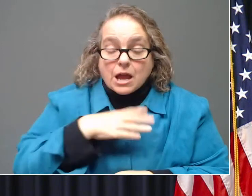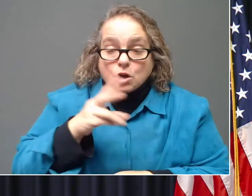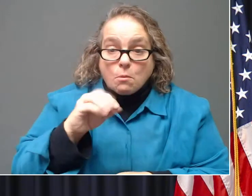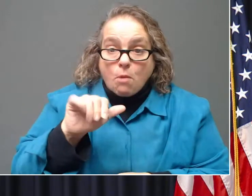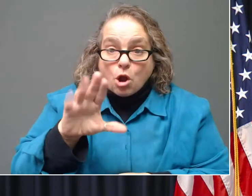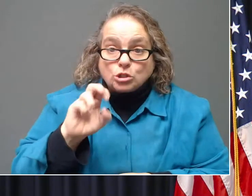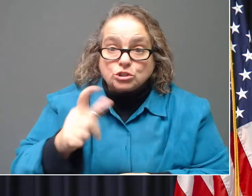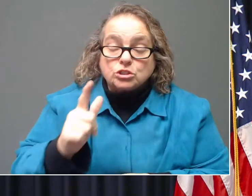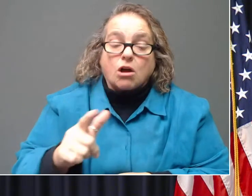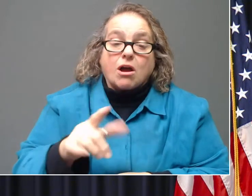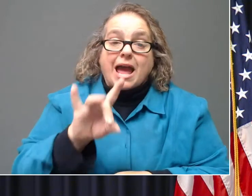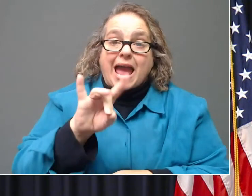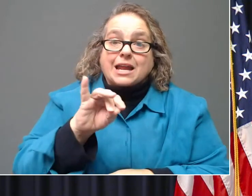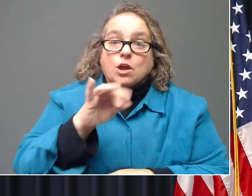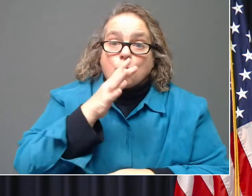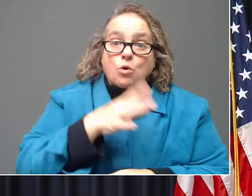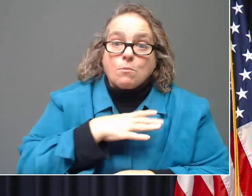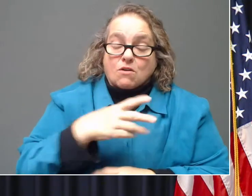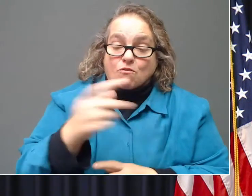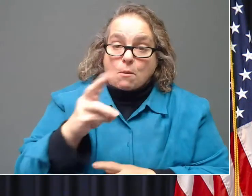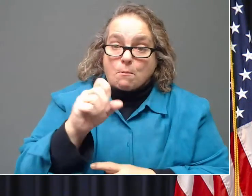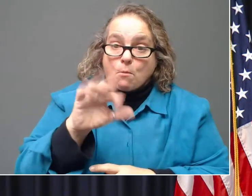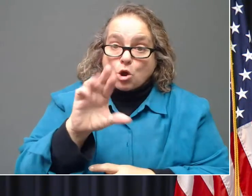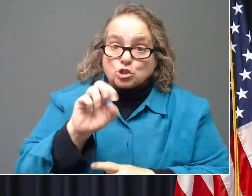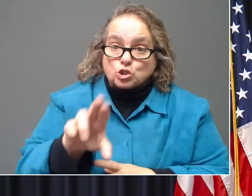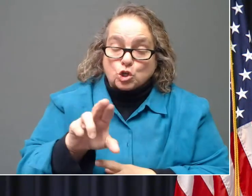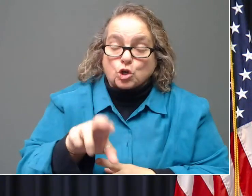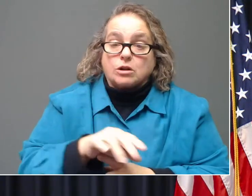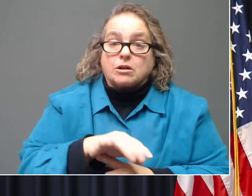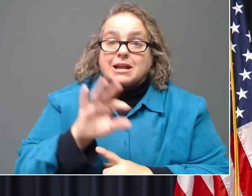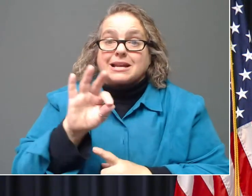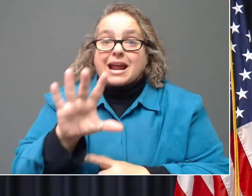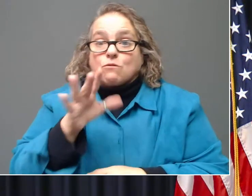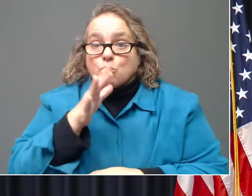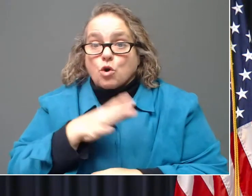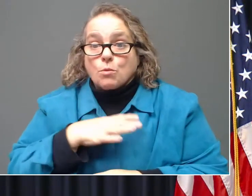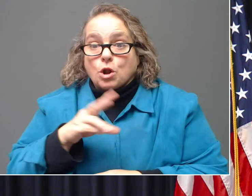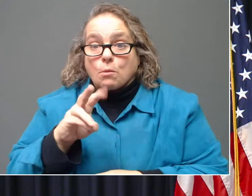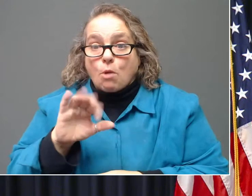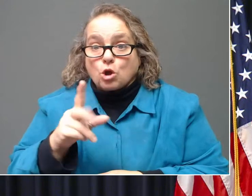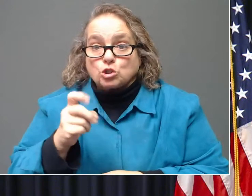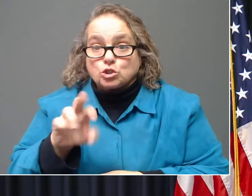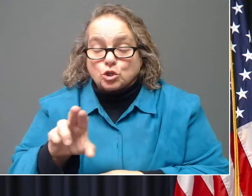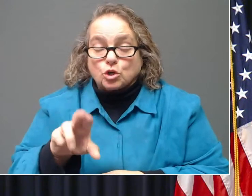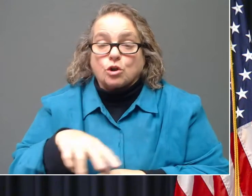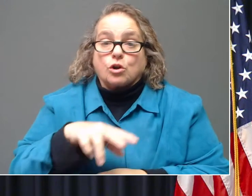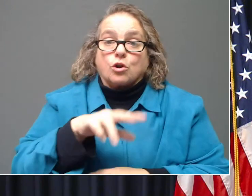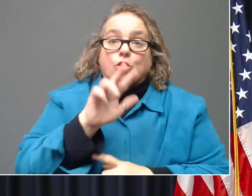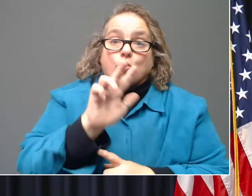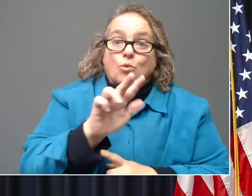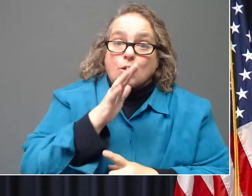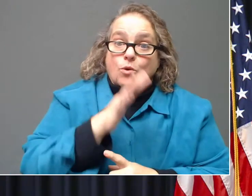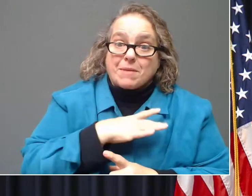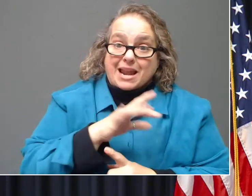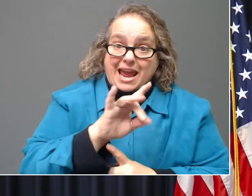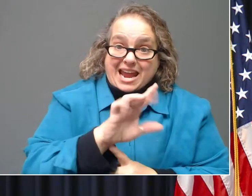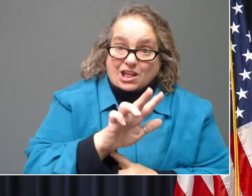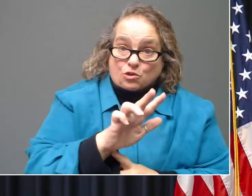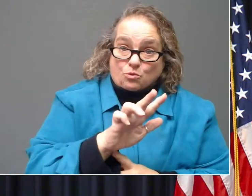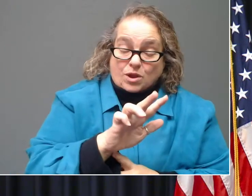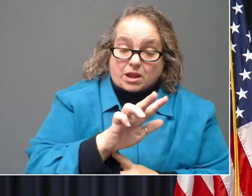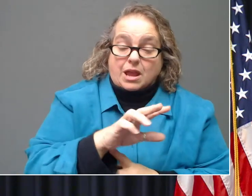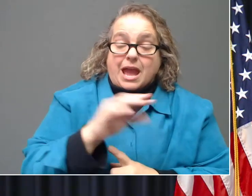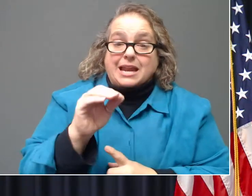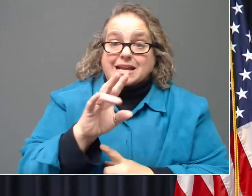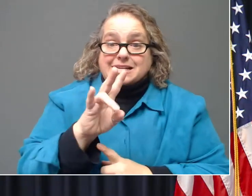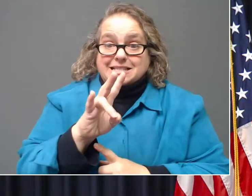Mercer, 95-year-old woman in Mercer, 3 individuals from Oldham County, an 83-year-old woman and a 71 and